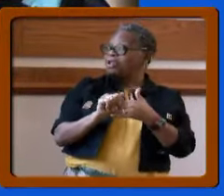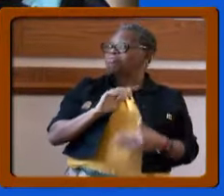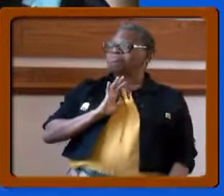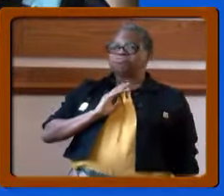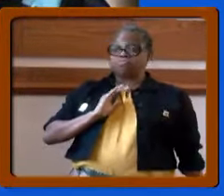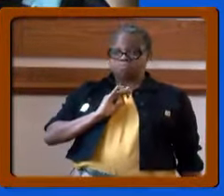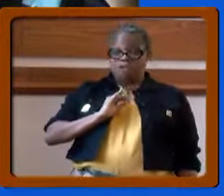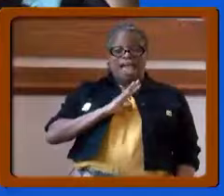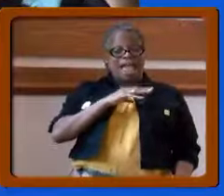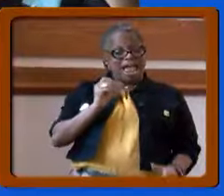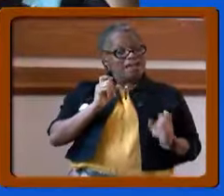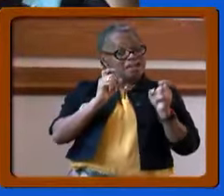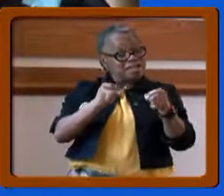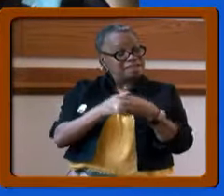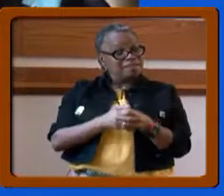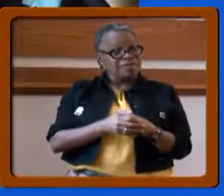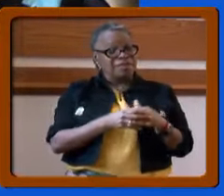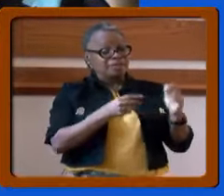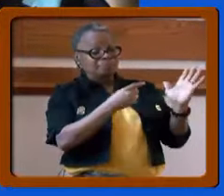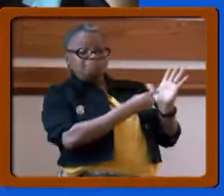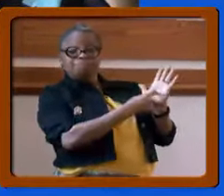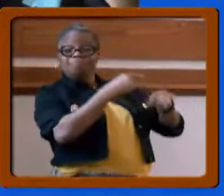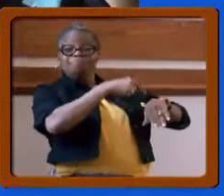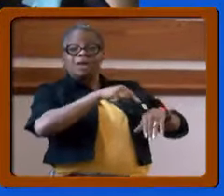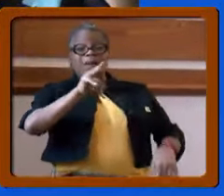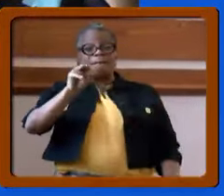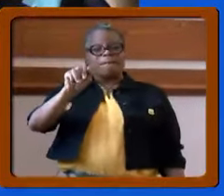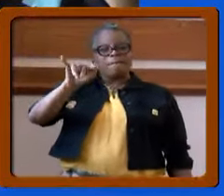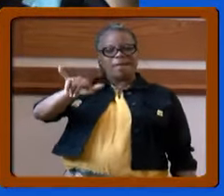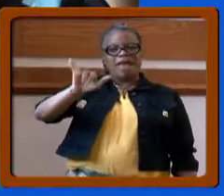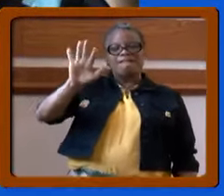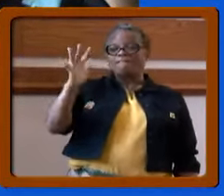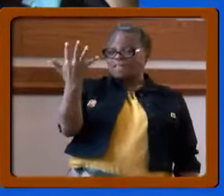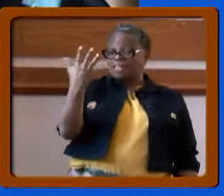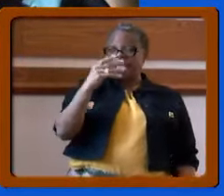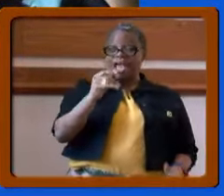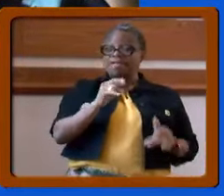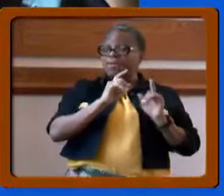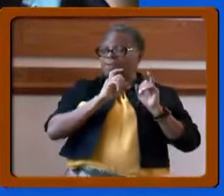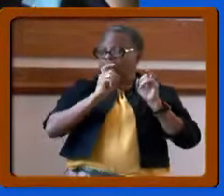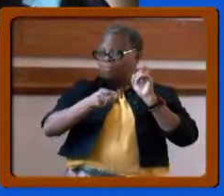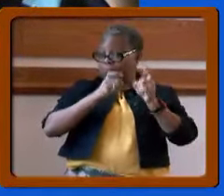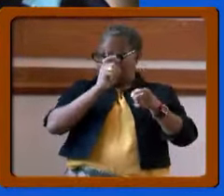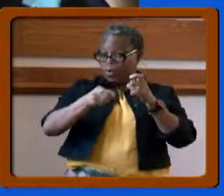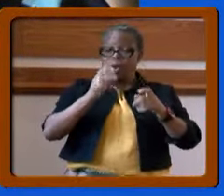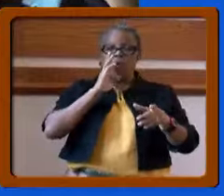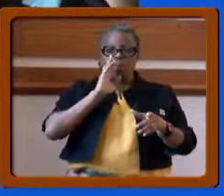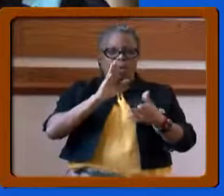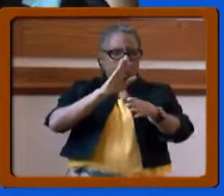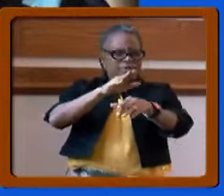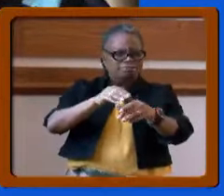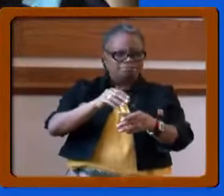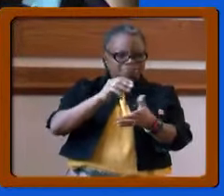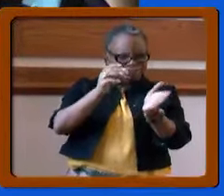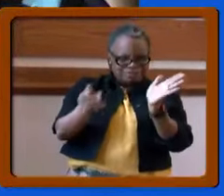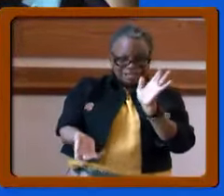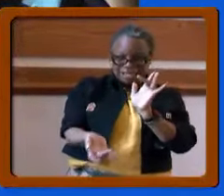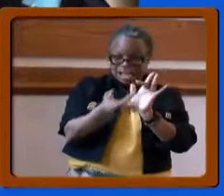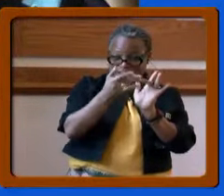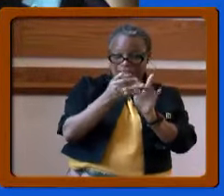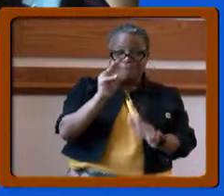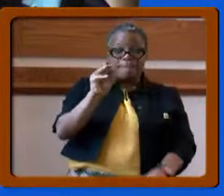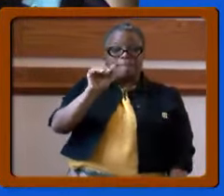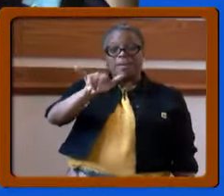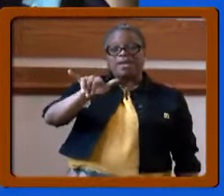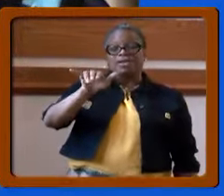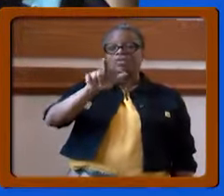$250 as a gift. Deadline to apply is May the 5th, and the award recipients will be notified on May